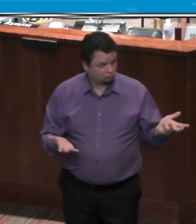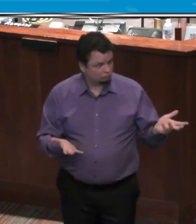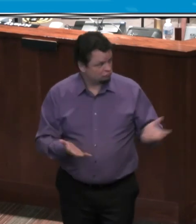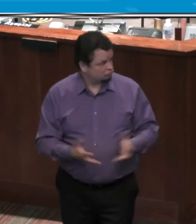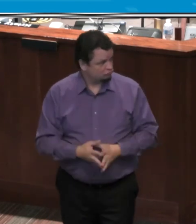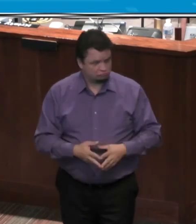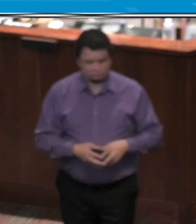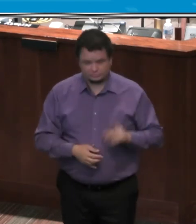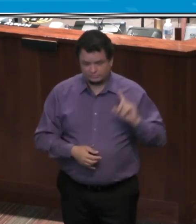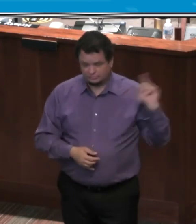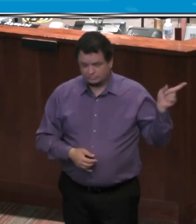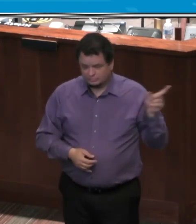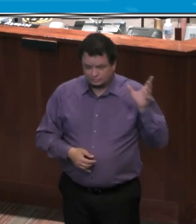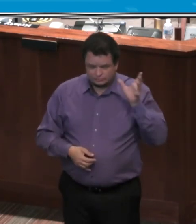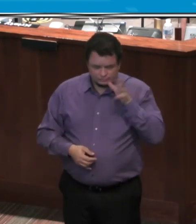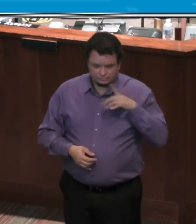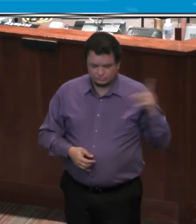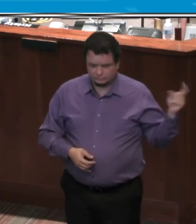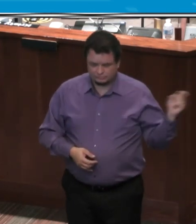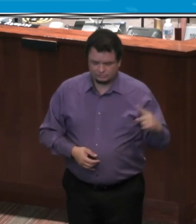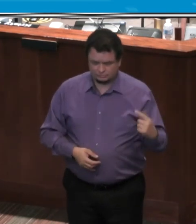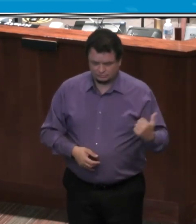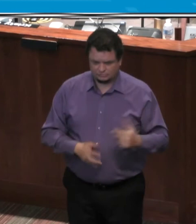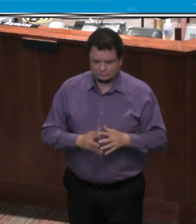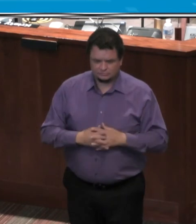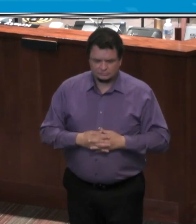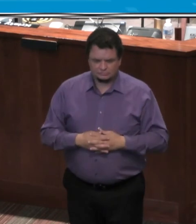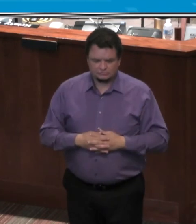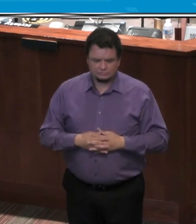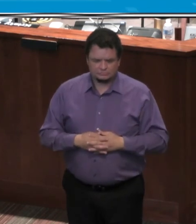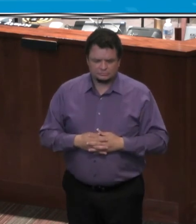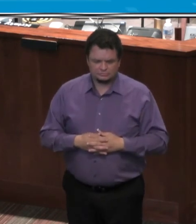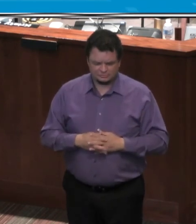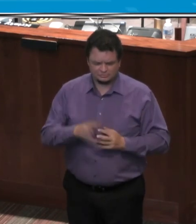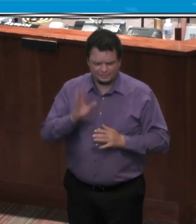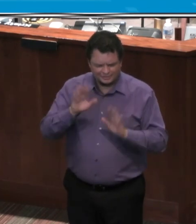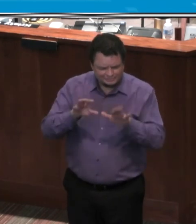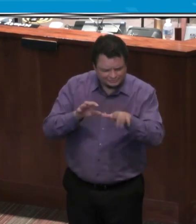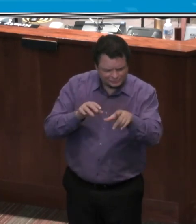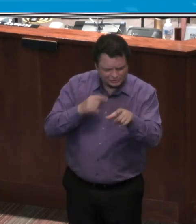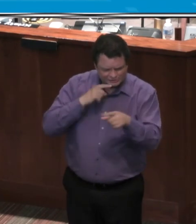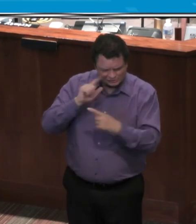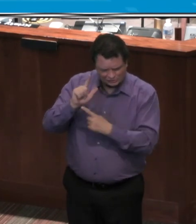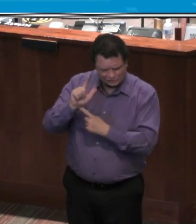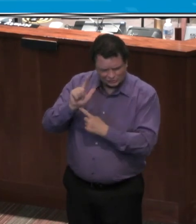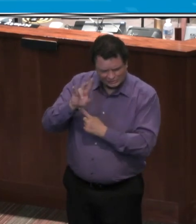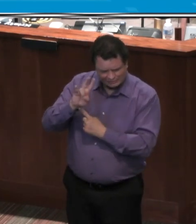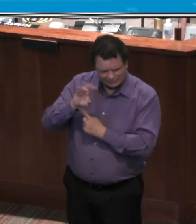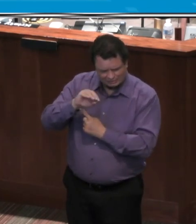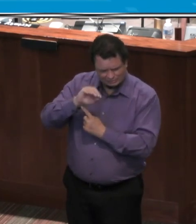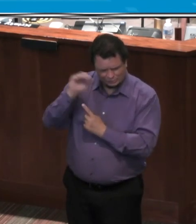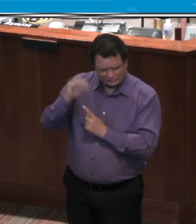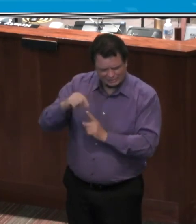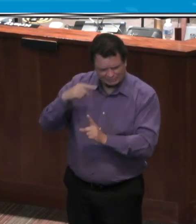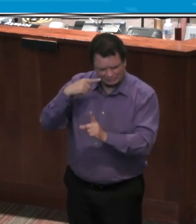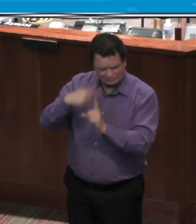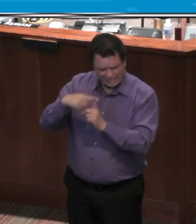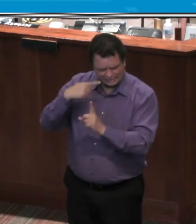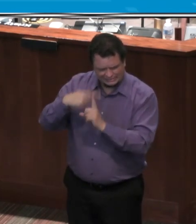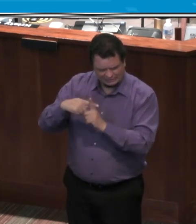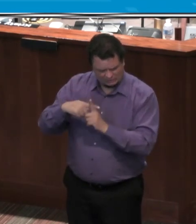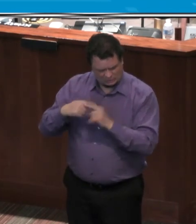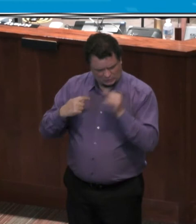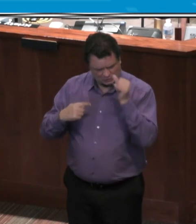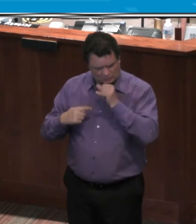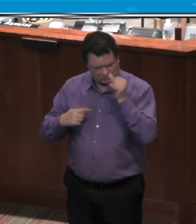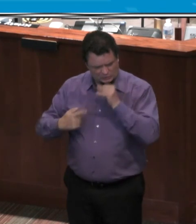Thanks, Lisa. So that 27% positive, that's like super concerning. What, I'm assuming you're addressing it,